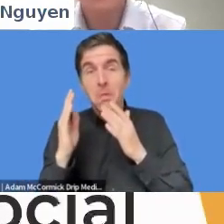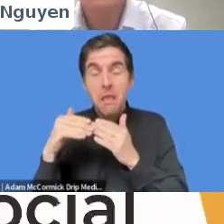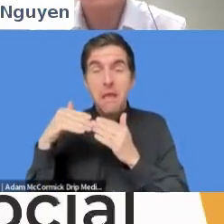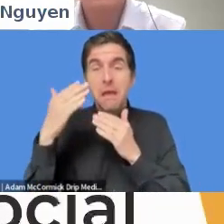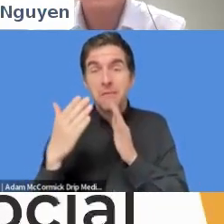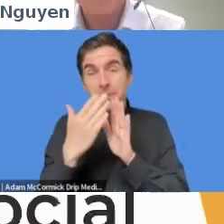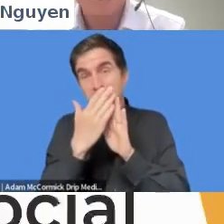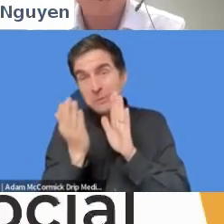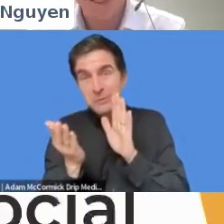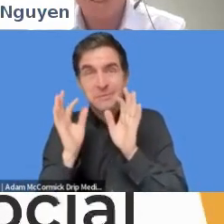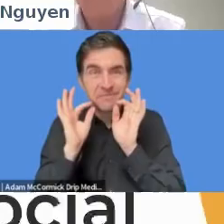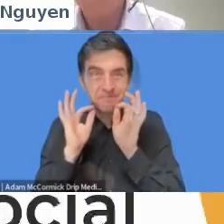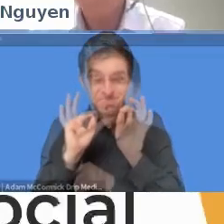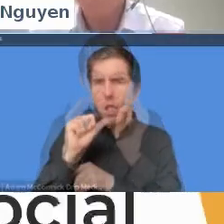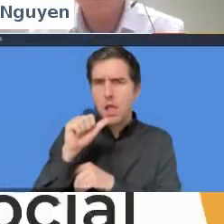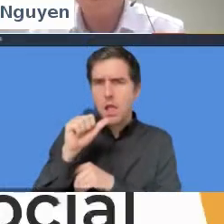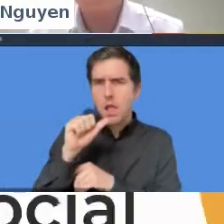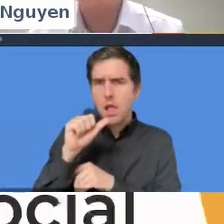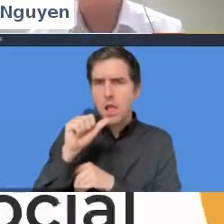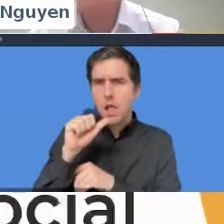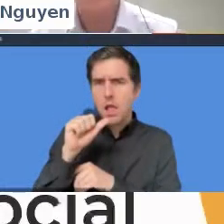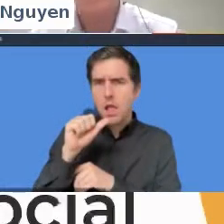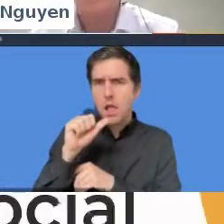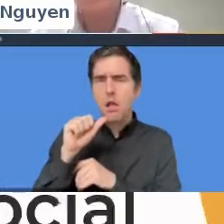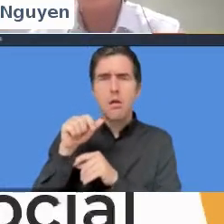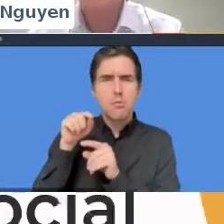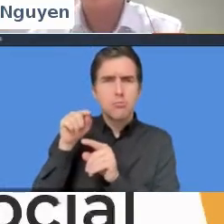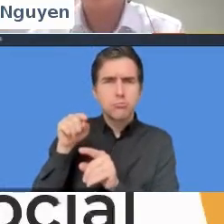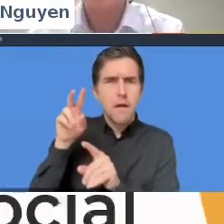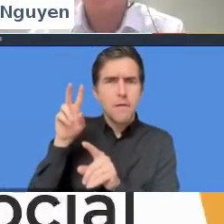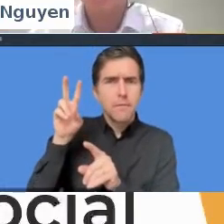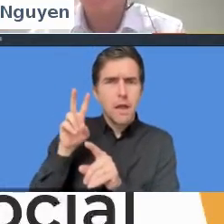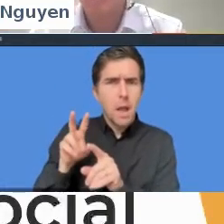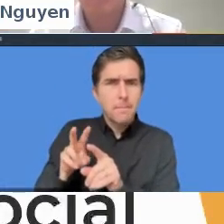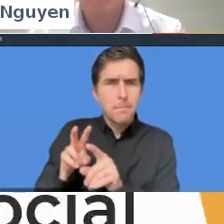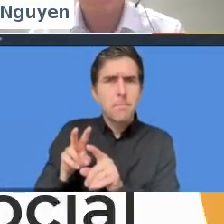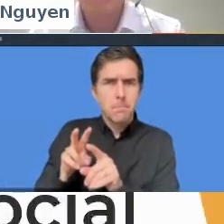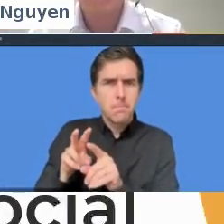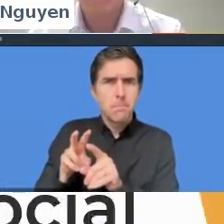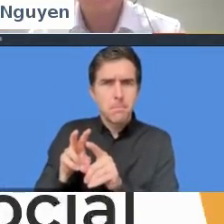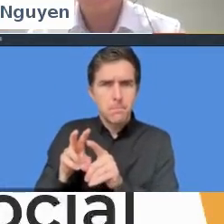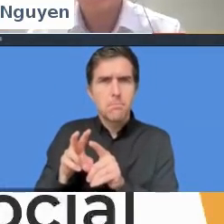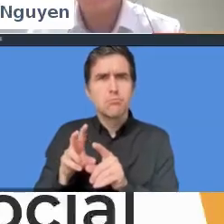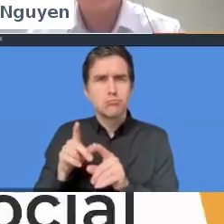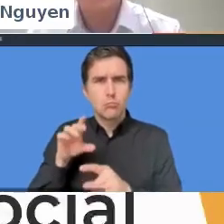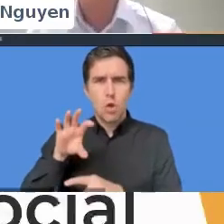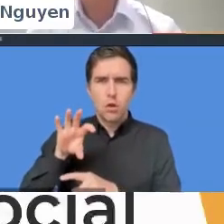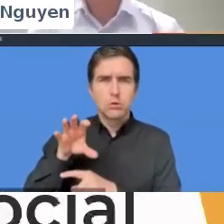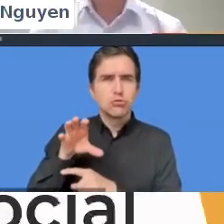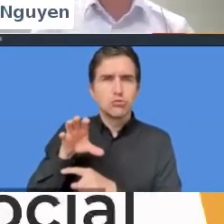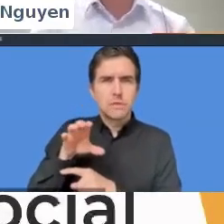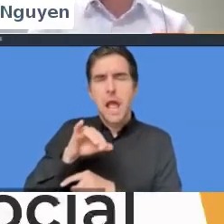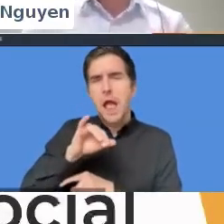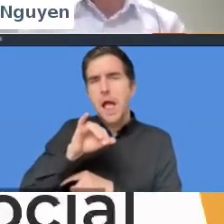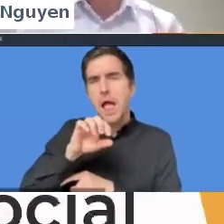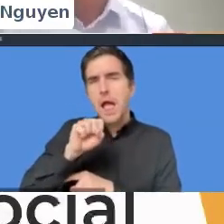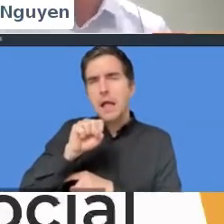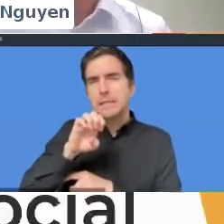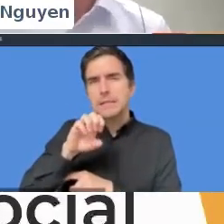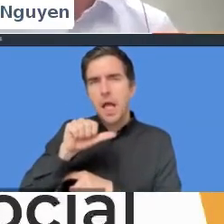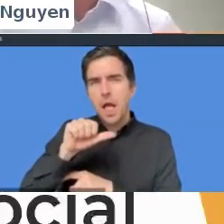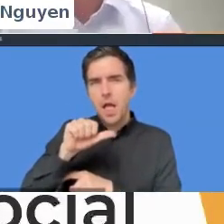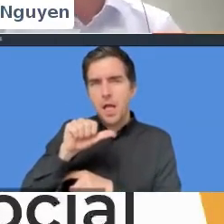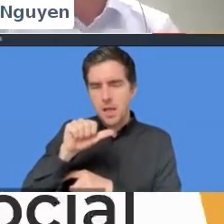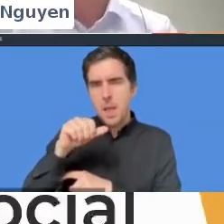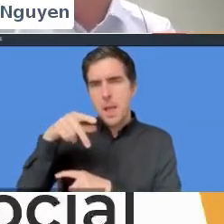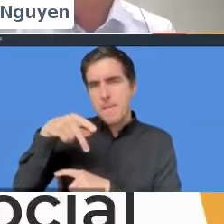Pacific. Welcome to the webinar on strengthening social protections, tackling the capacity